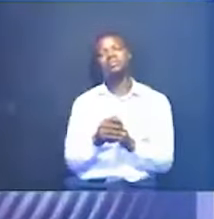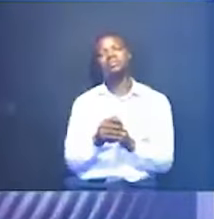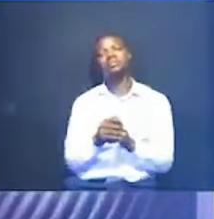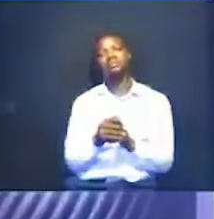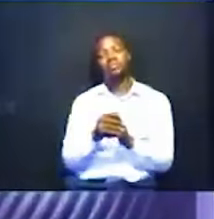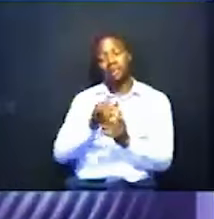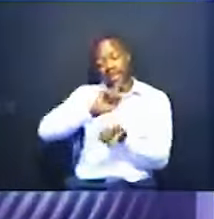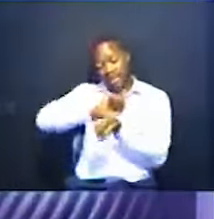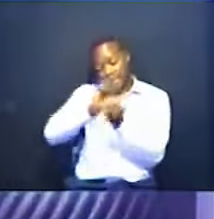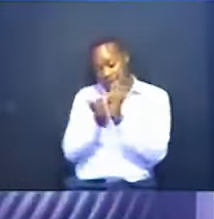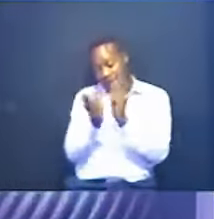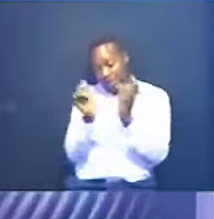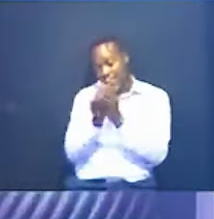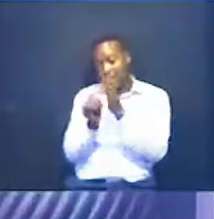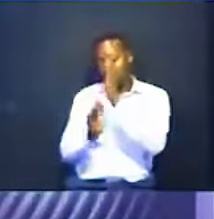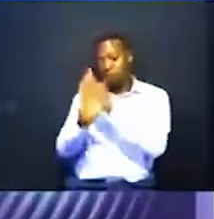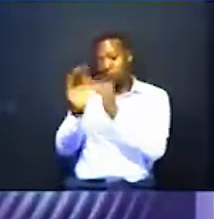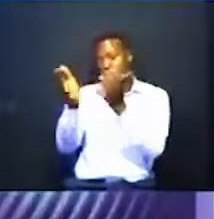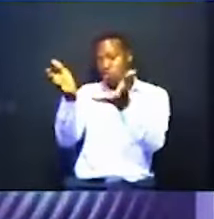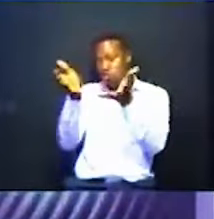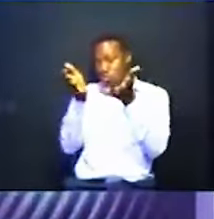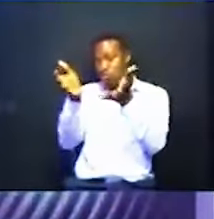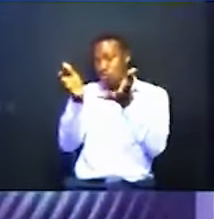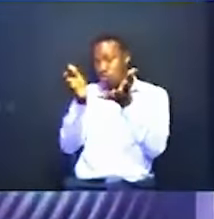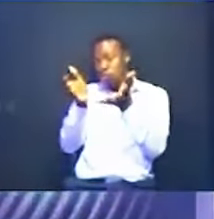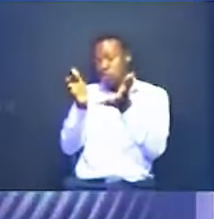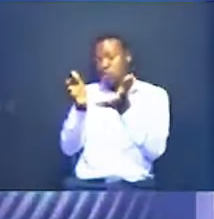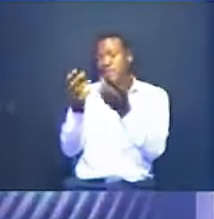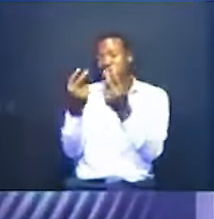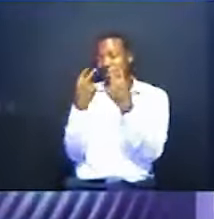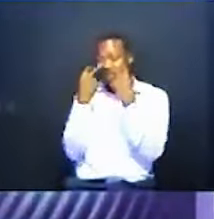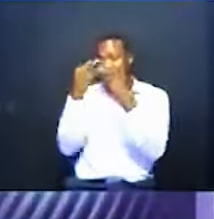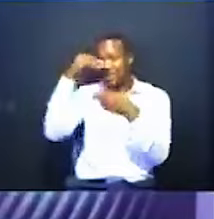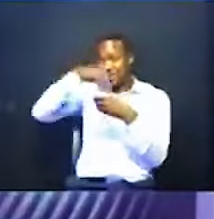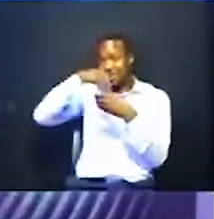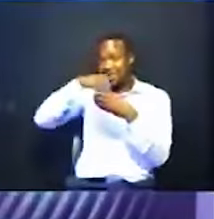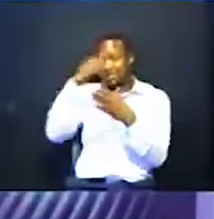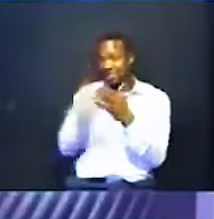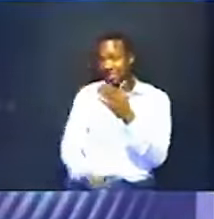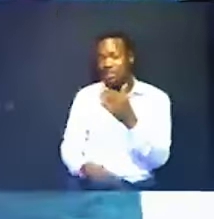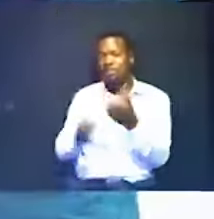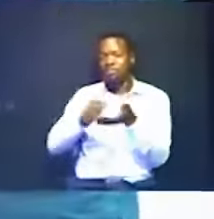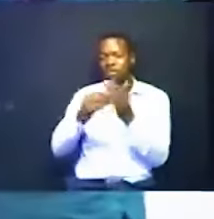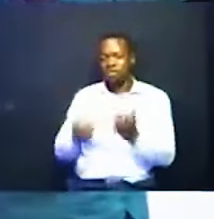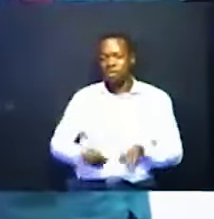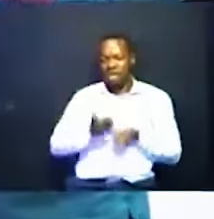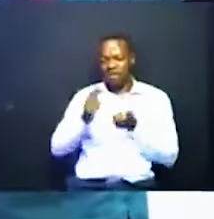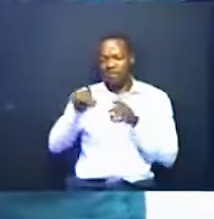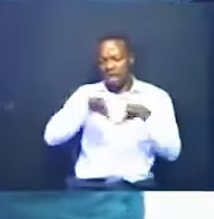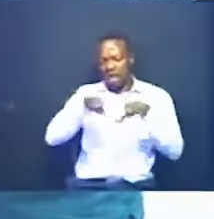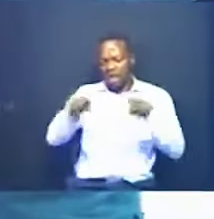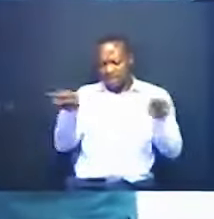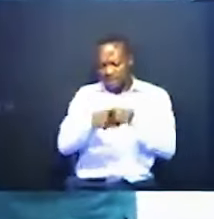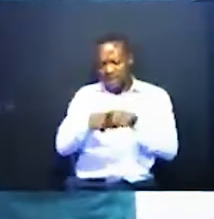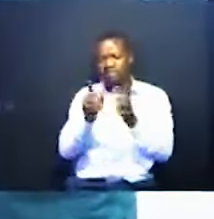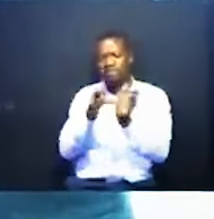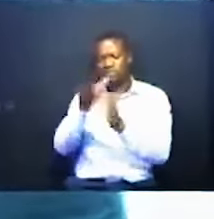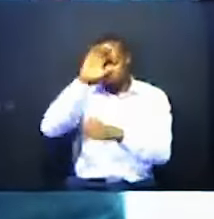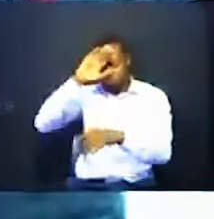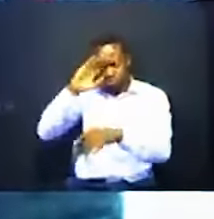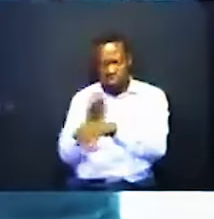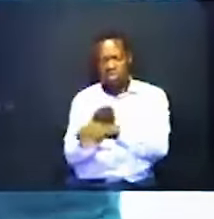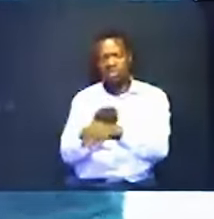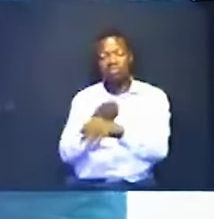The change that God is expecting to see from us is to be like the sun. And satraya anadwen